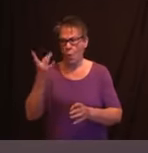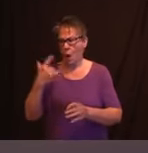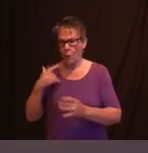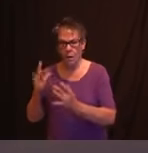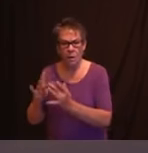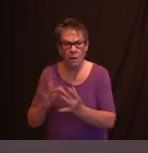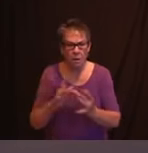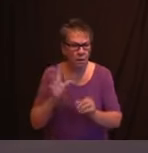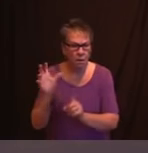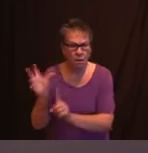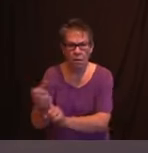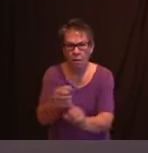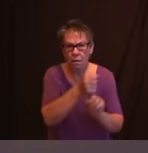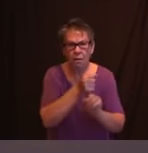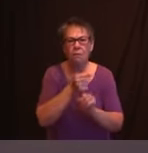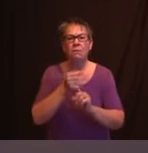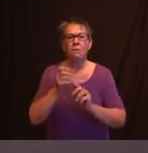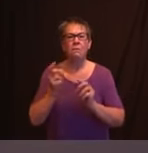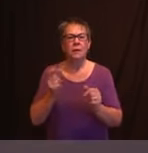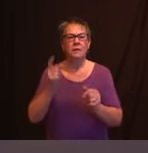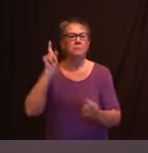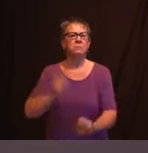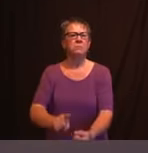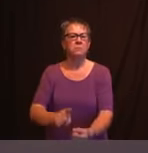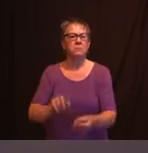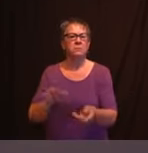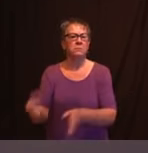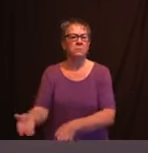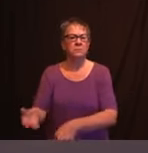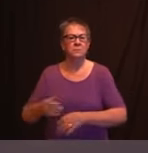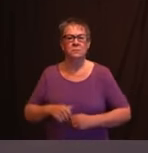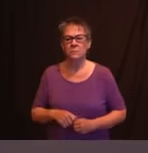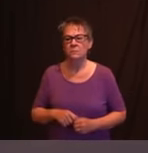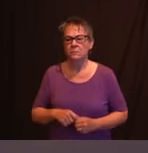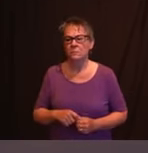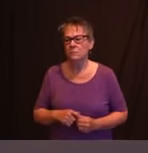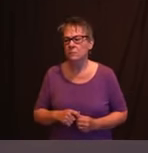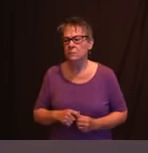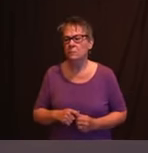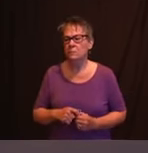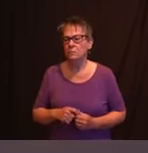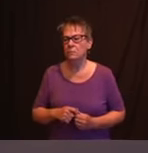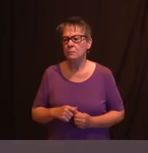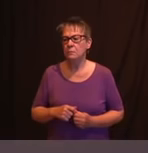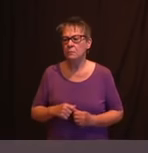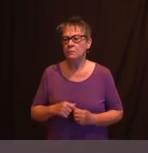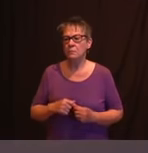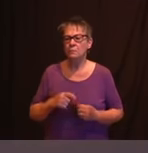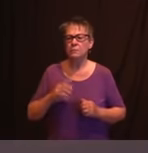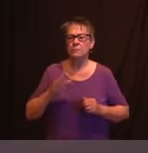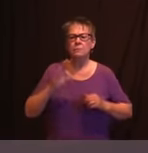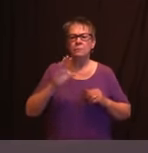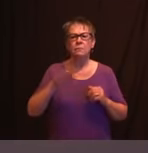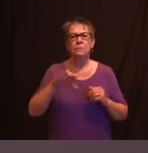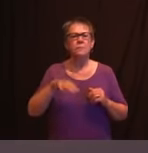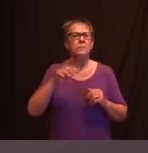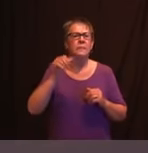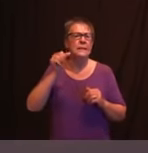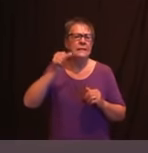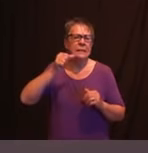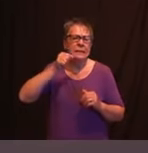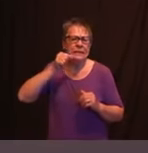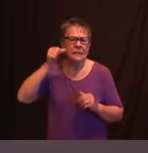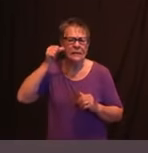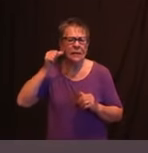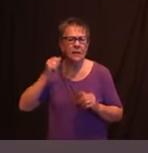Jersey, and they were upset yesterday that the RT had gone from 133 to 161. And